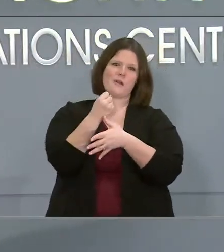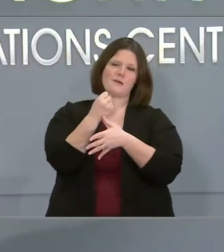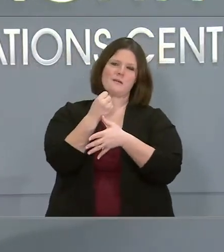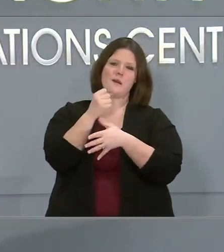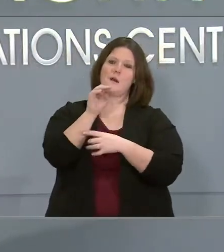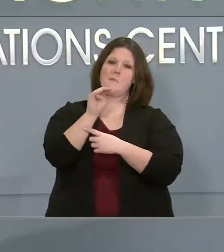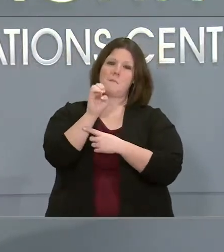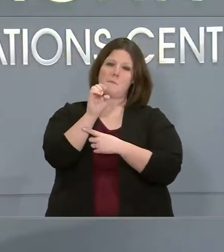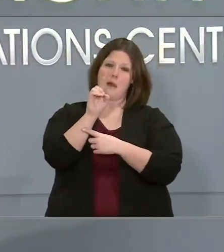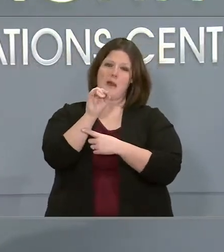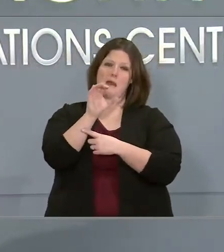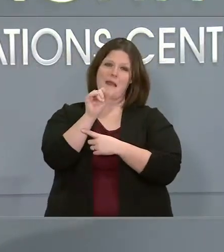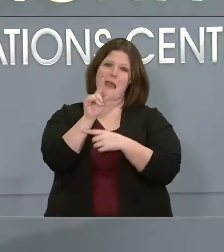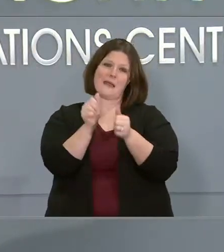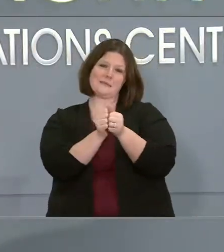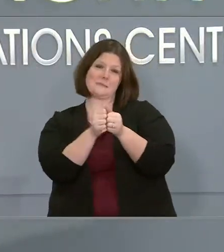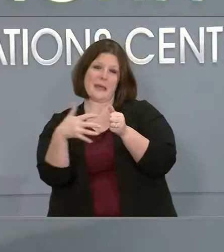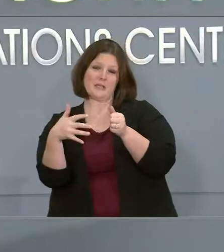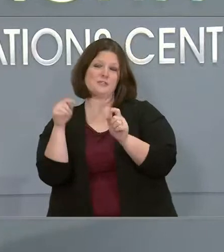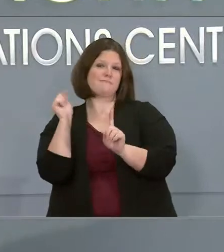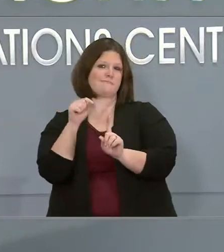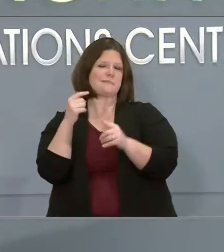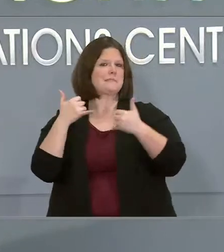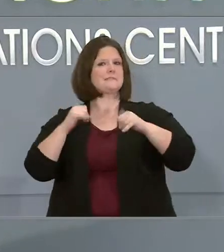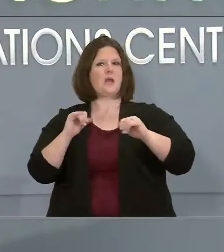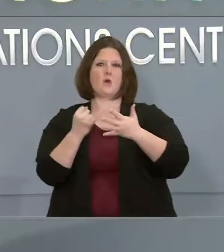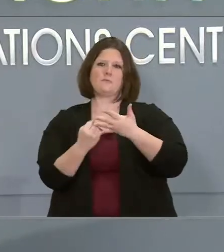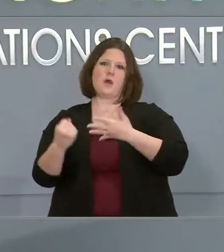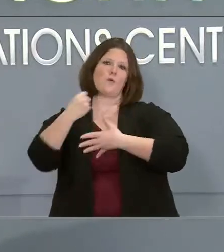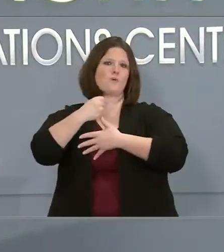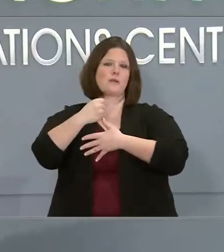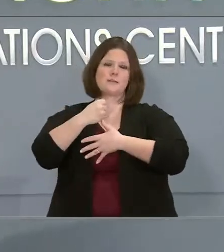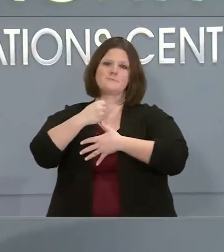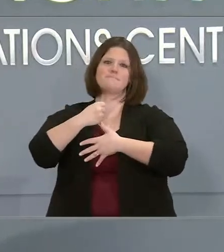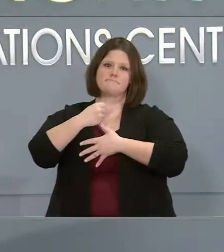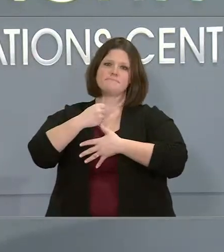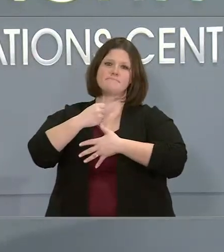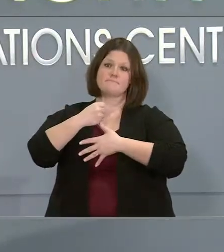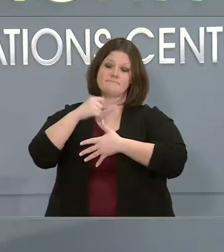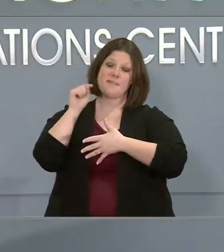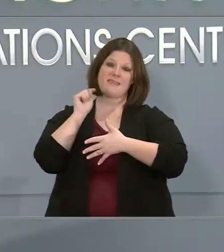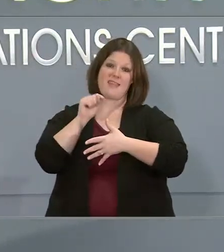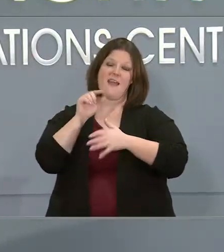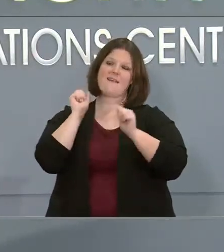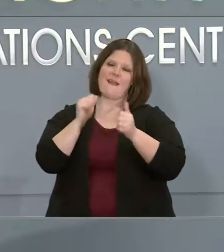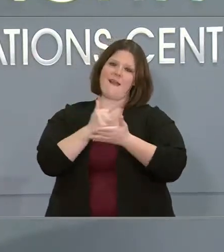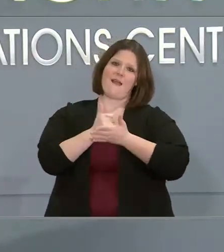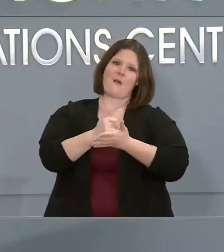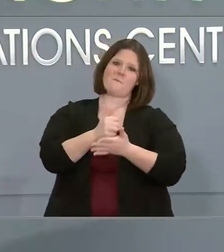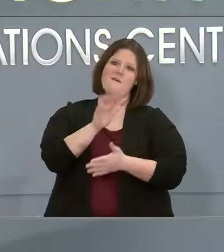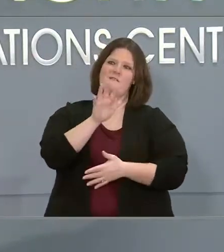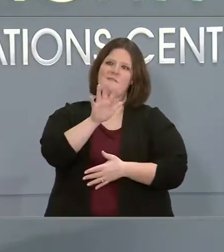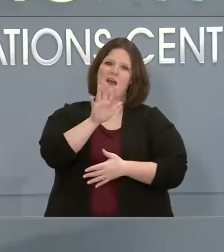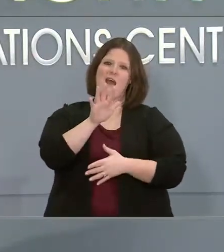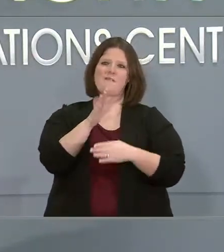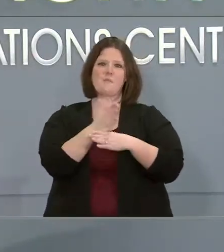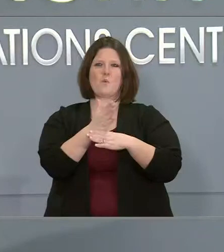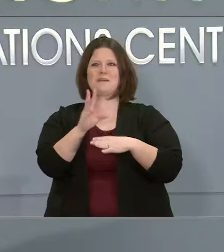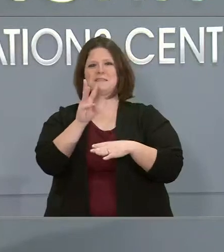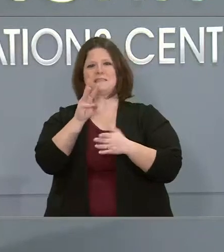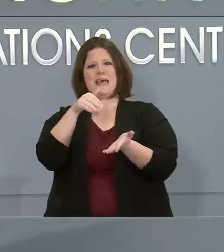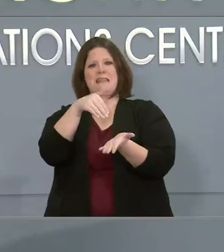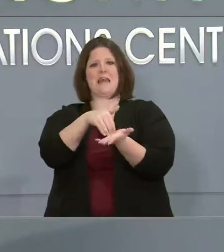Medicaid expansion is still the number one goal, because that can get 500,000 to 600,000 more working